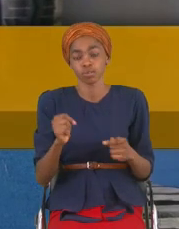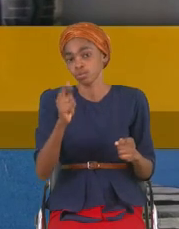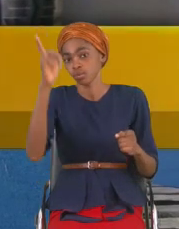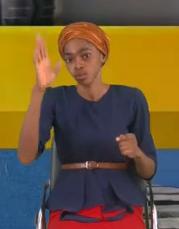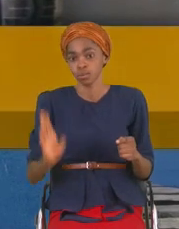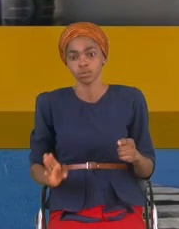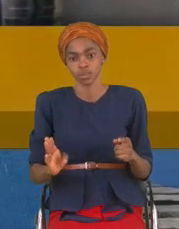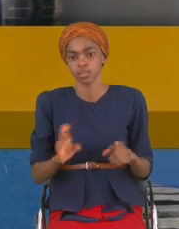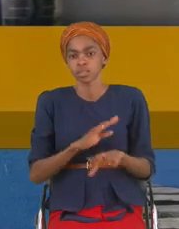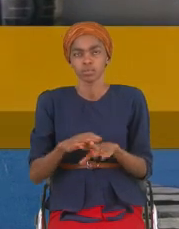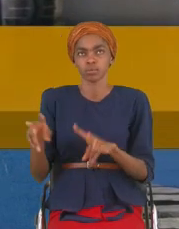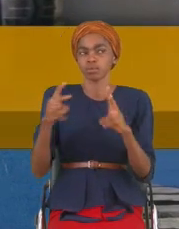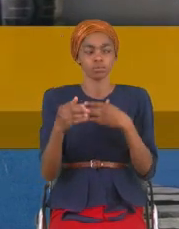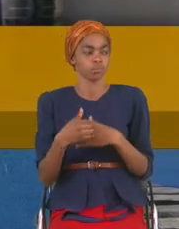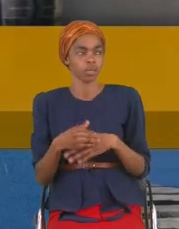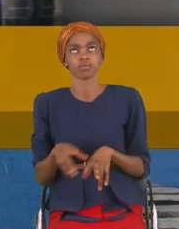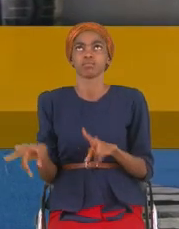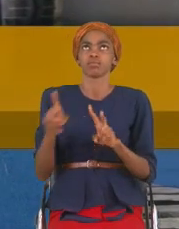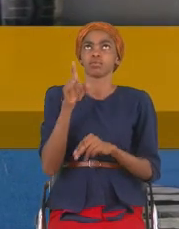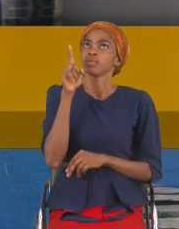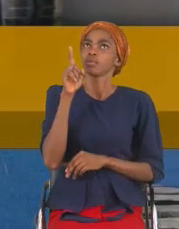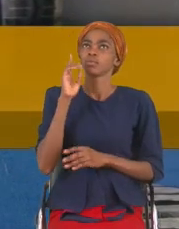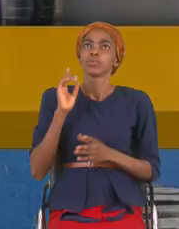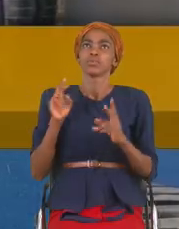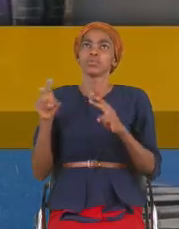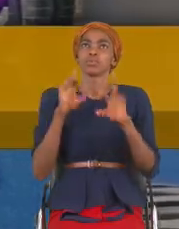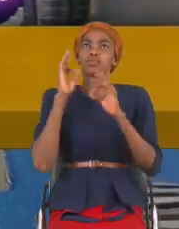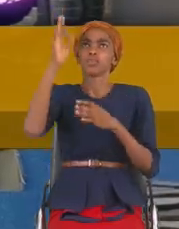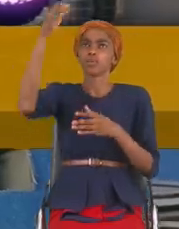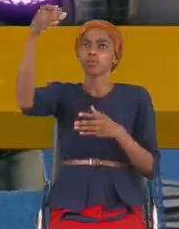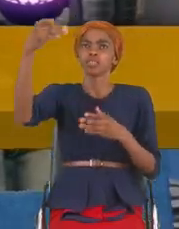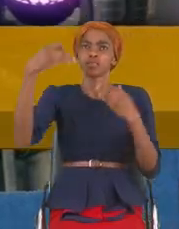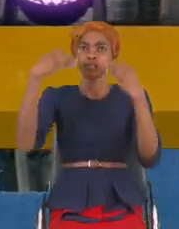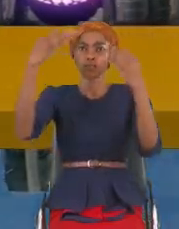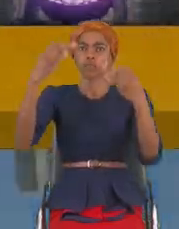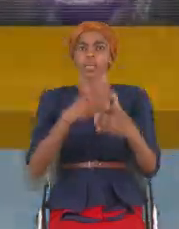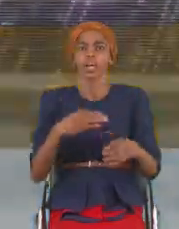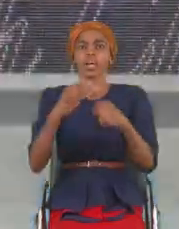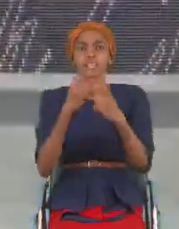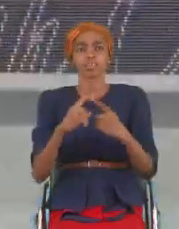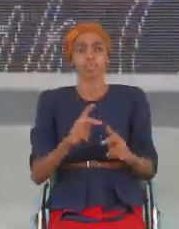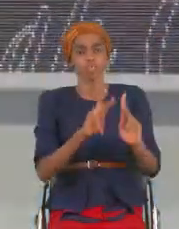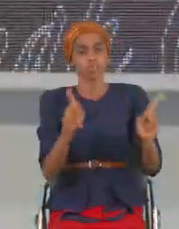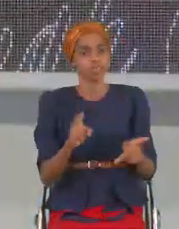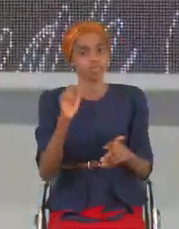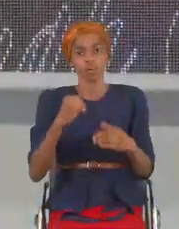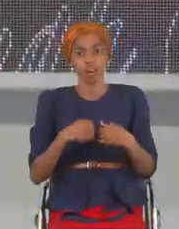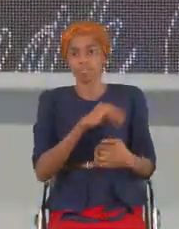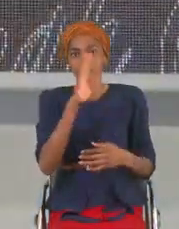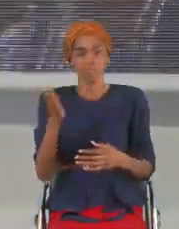back, look up, look forward, and get to the place you have never